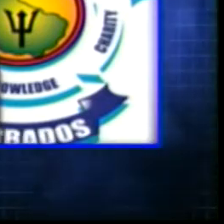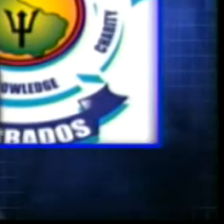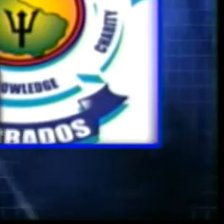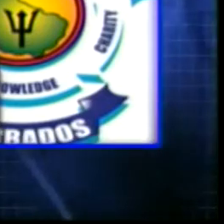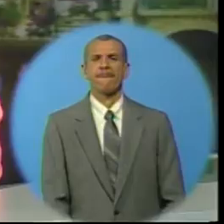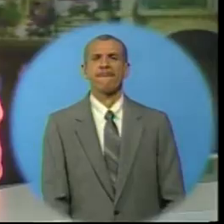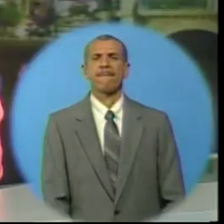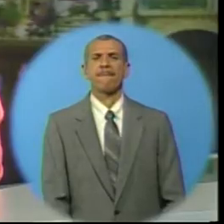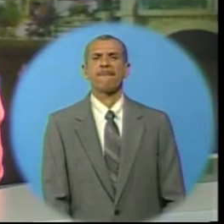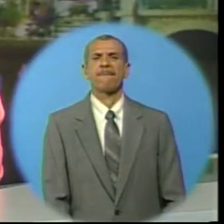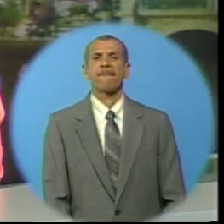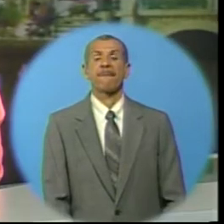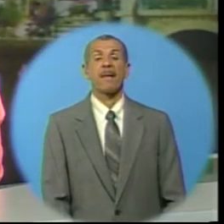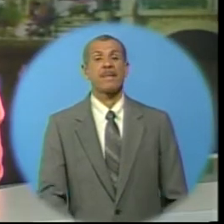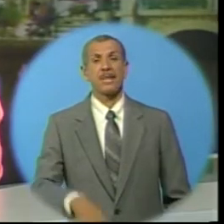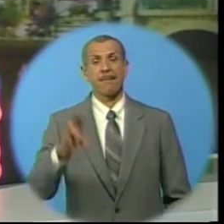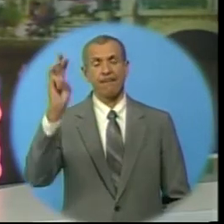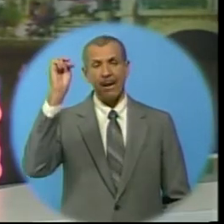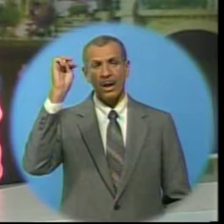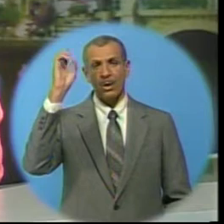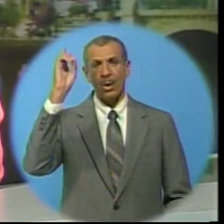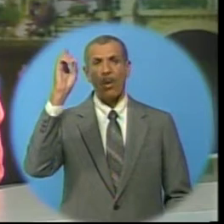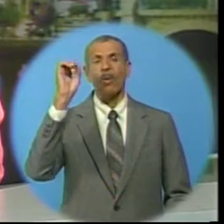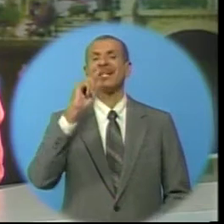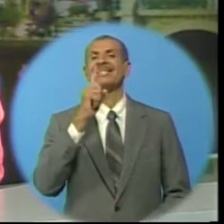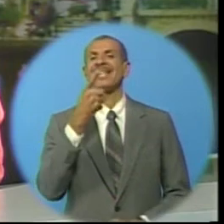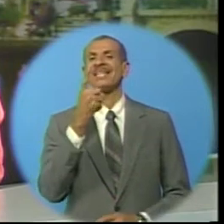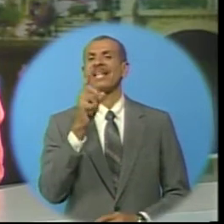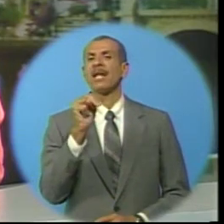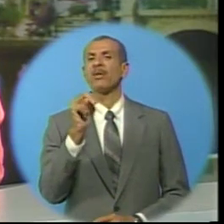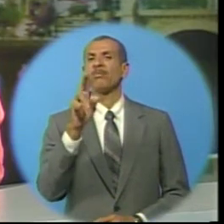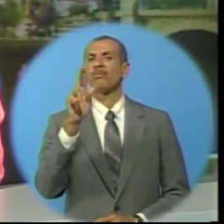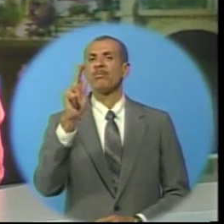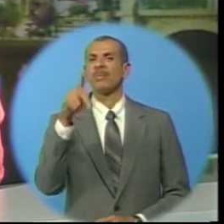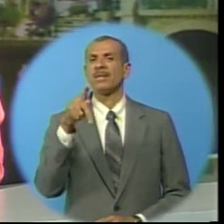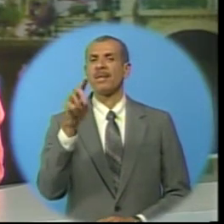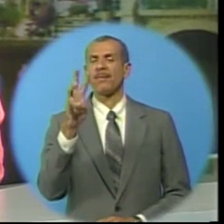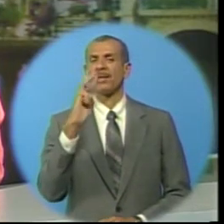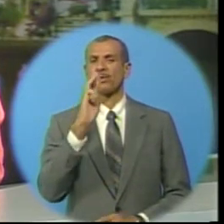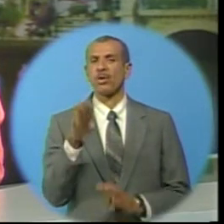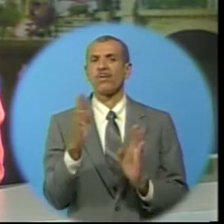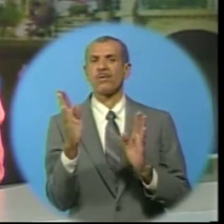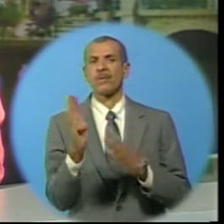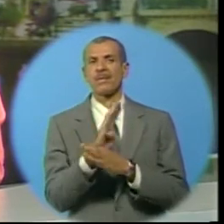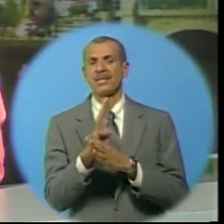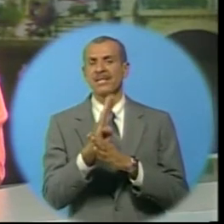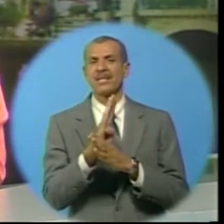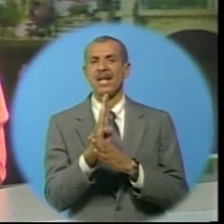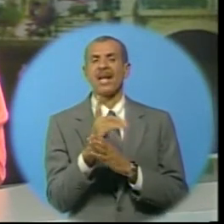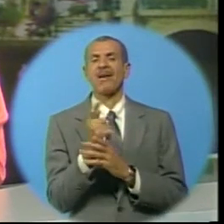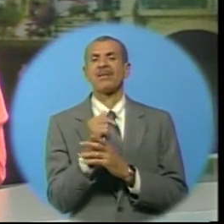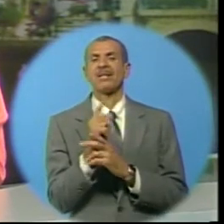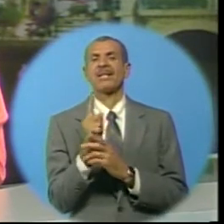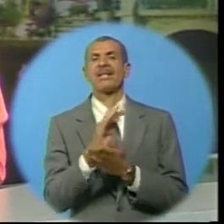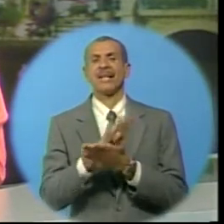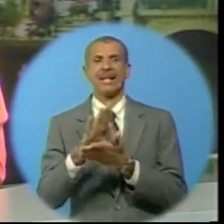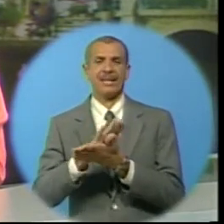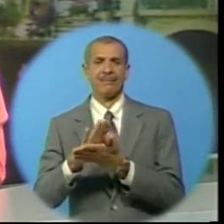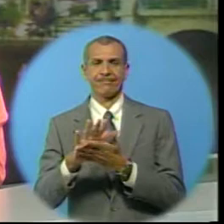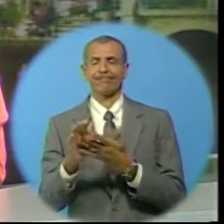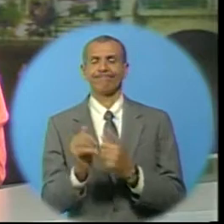was. Mr. McDonald says the NUPW is open for business, having undergone industrial